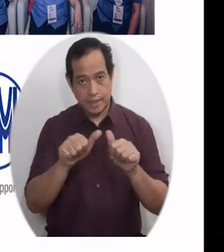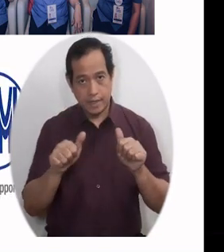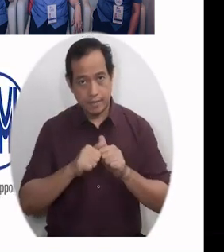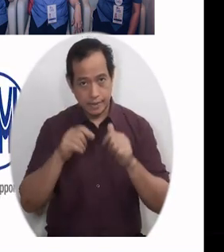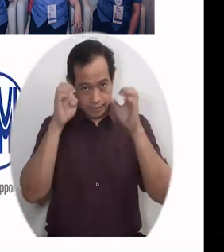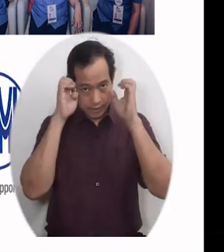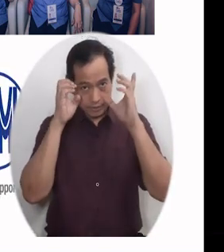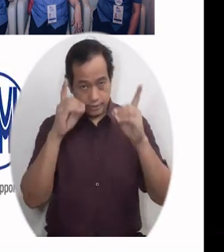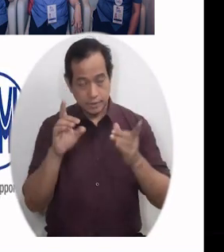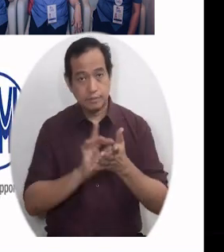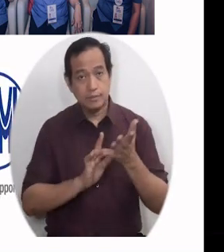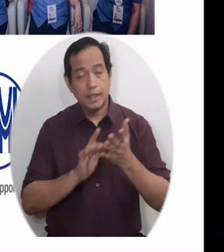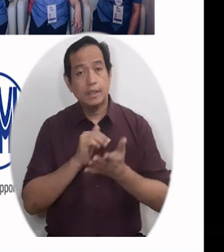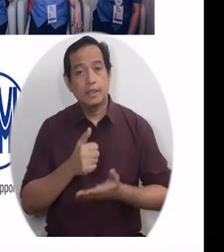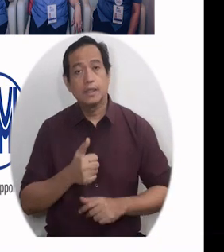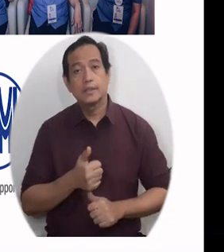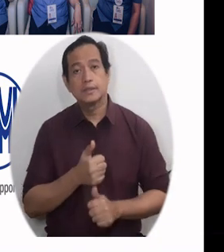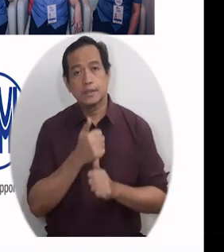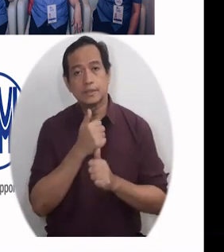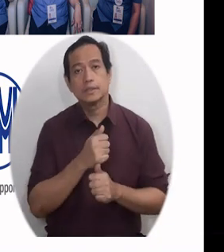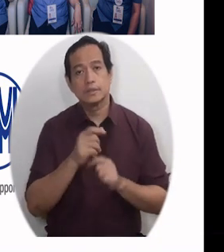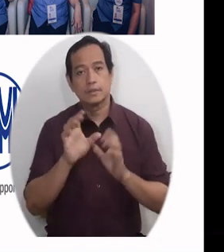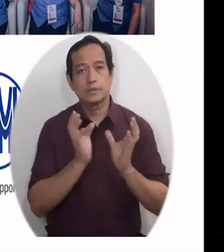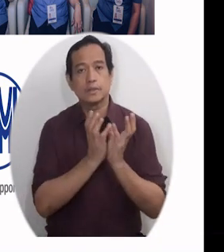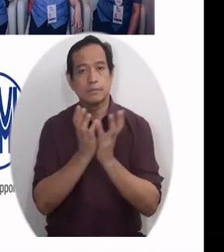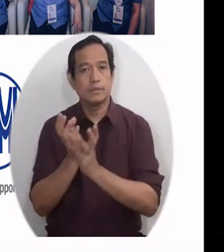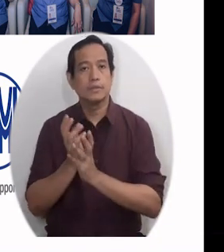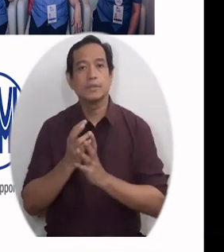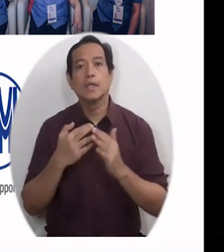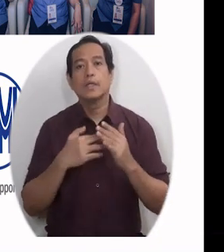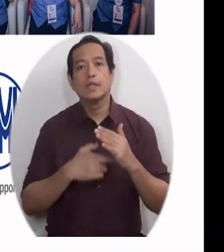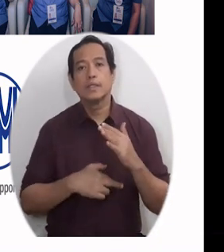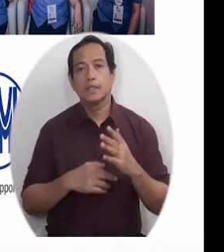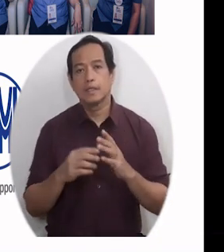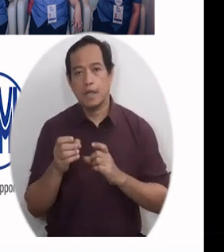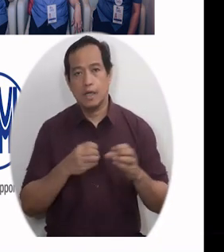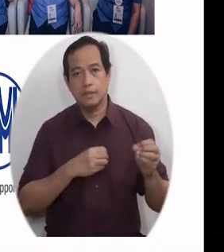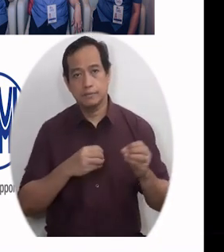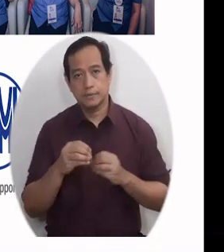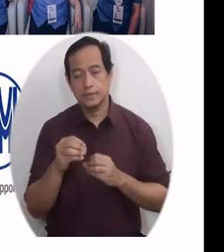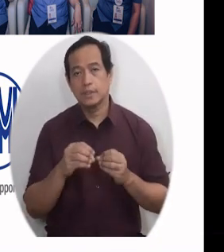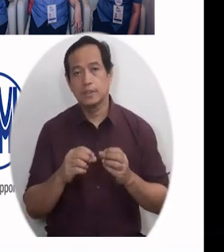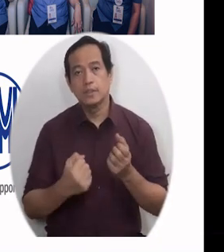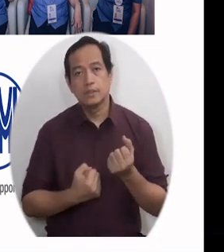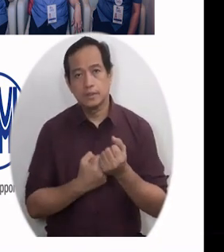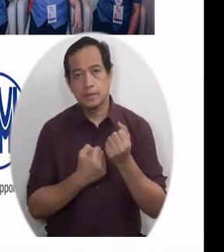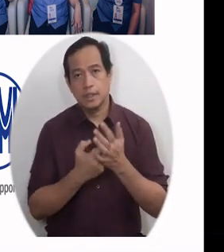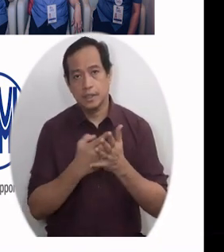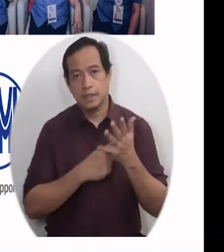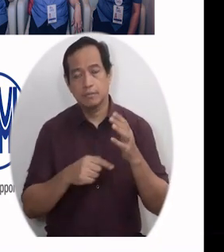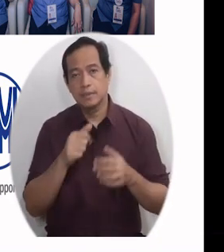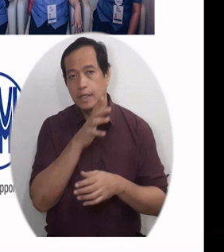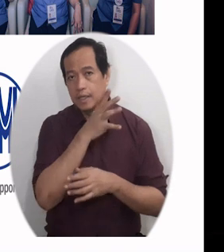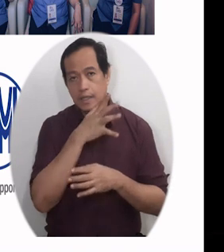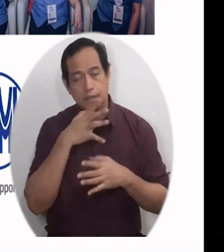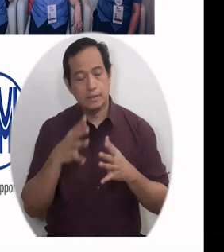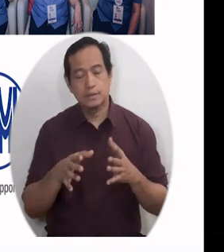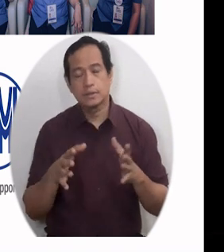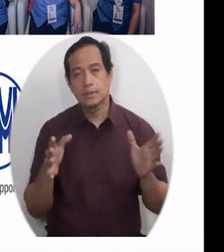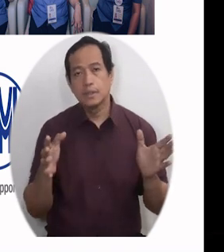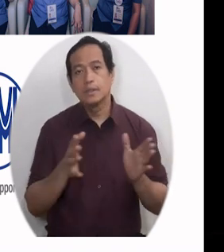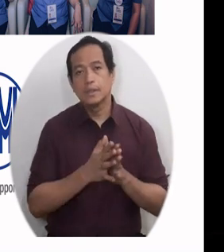an eye towards United Nations Sustainable Development Goals, focusing on the following areas: